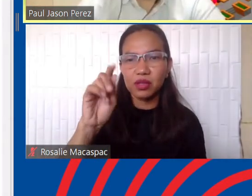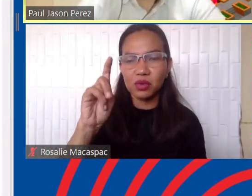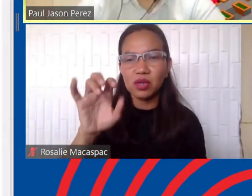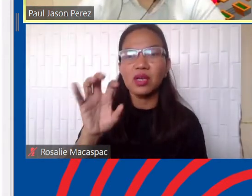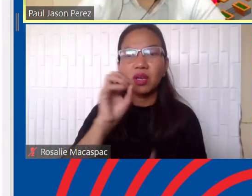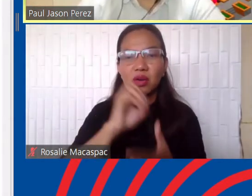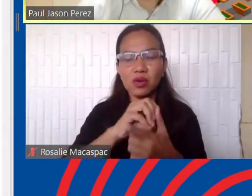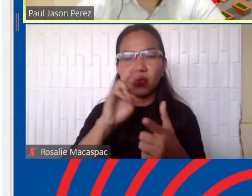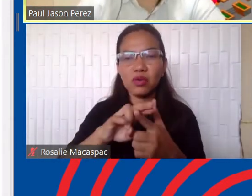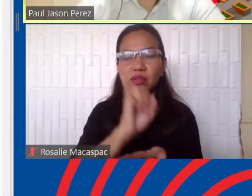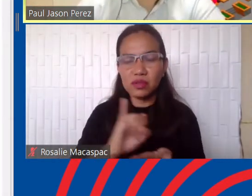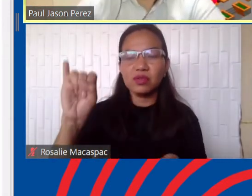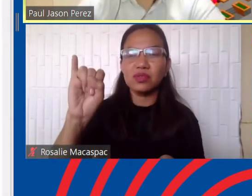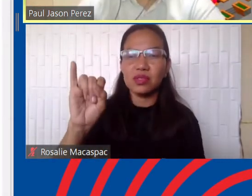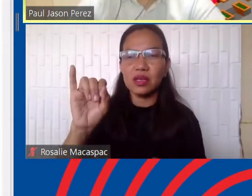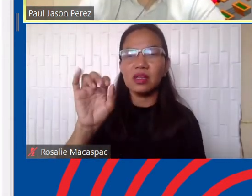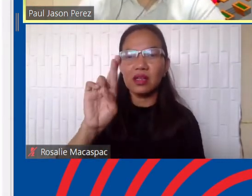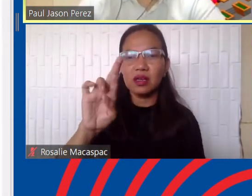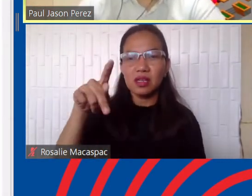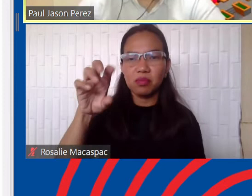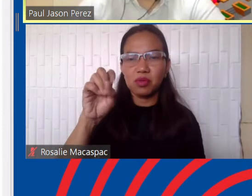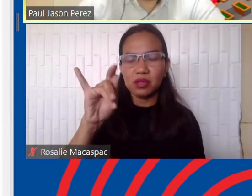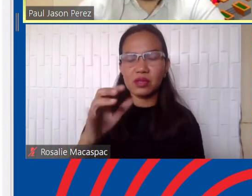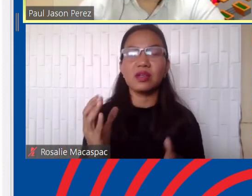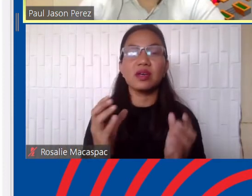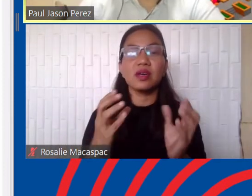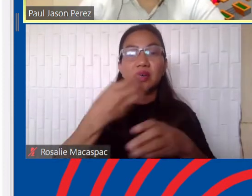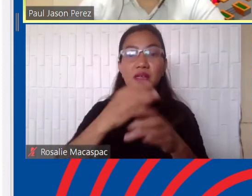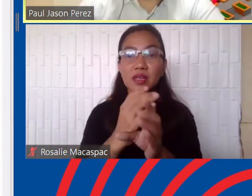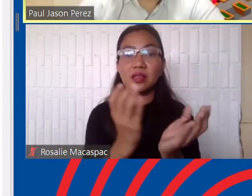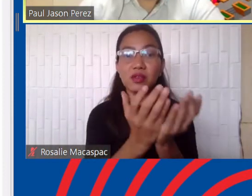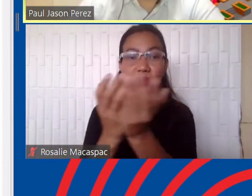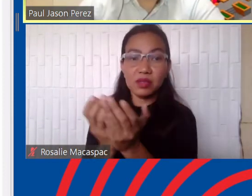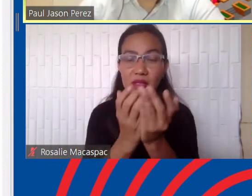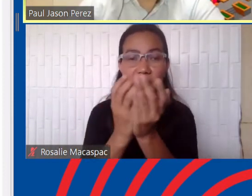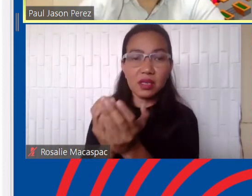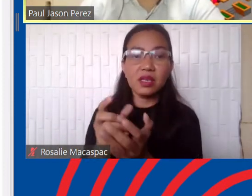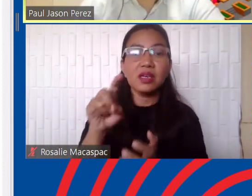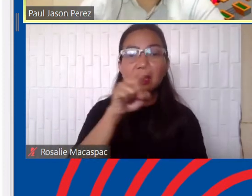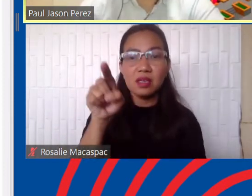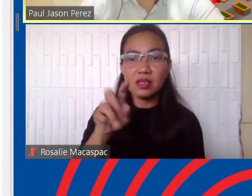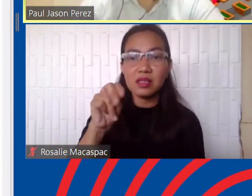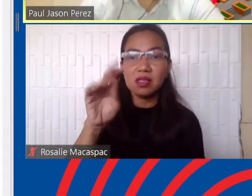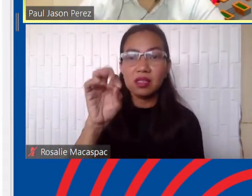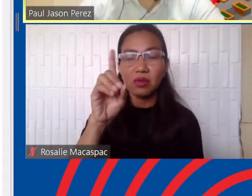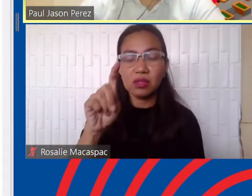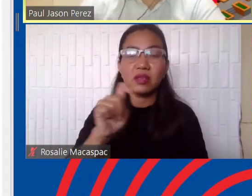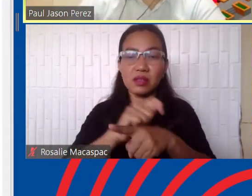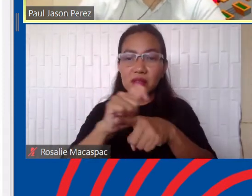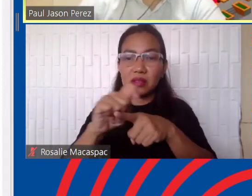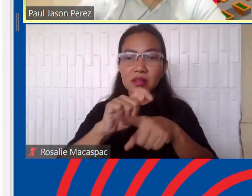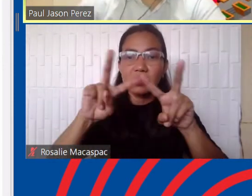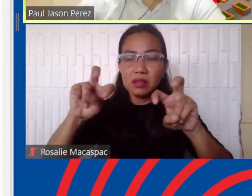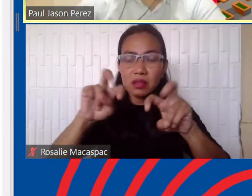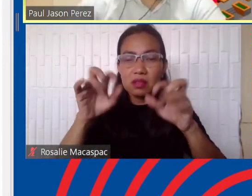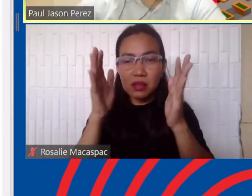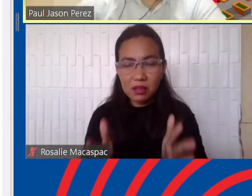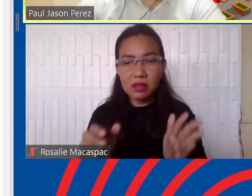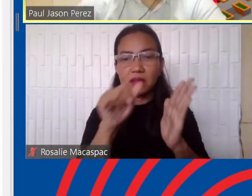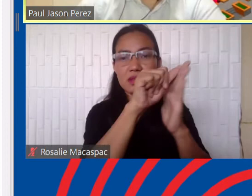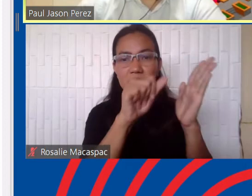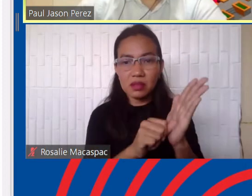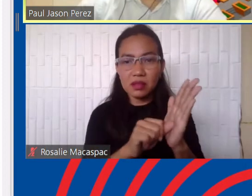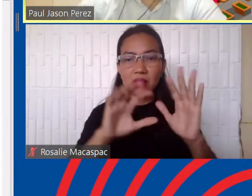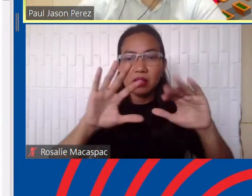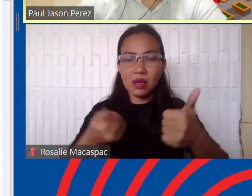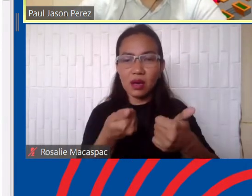create a community in Zenodo and then train your researchers, your academics on how to